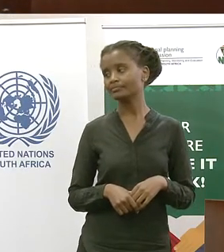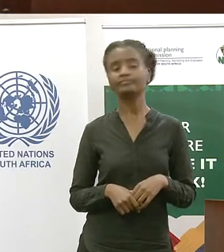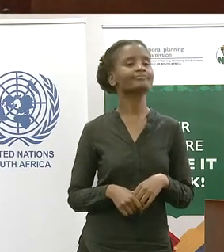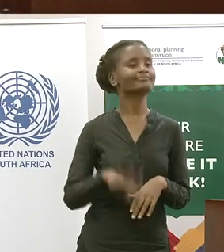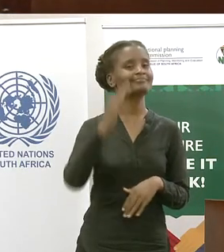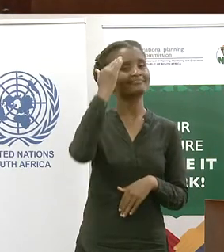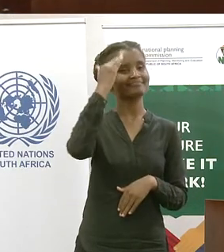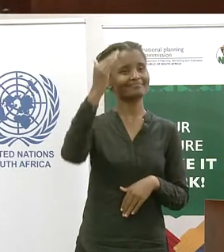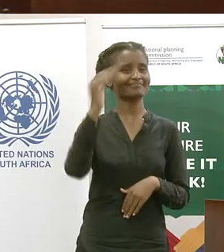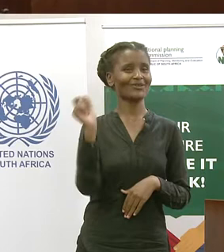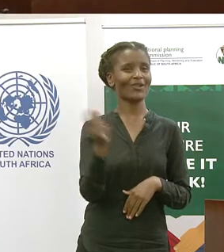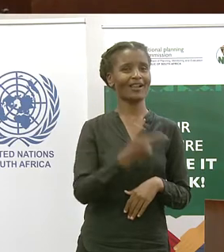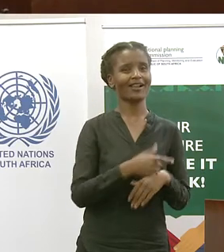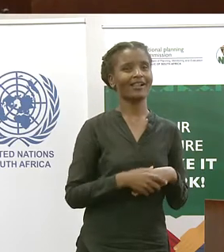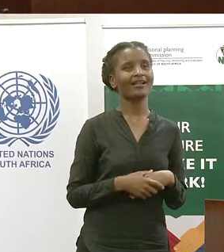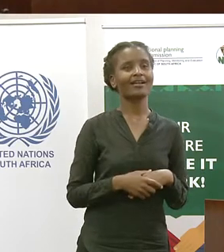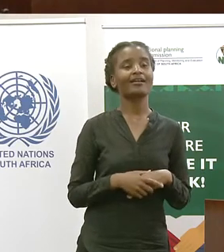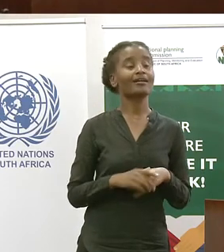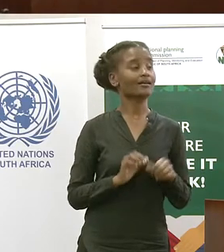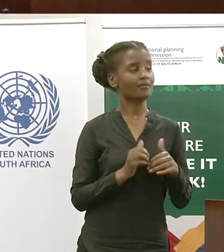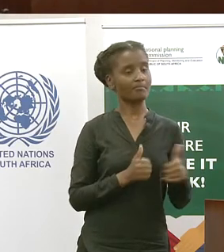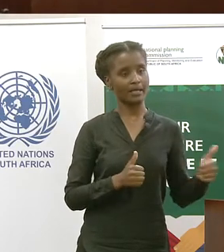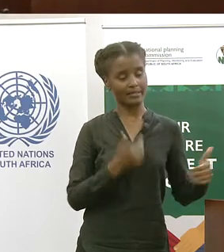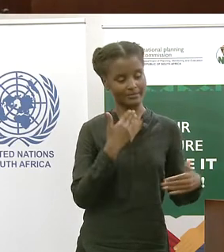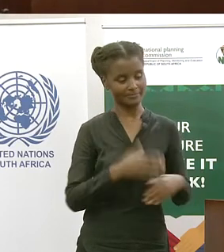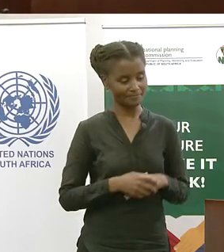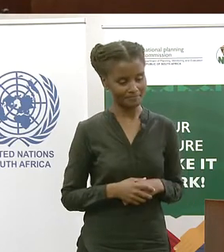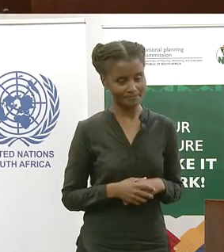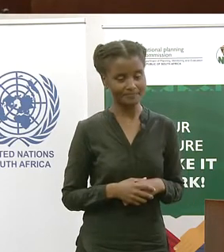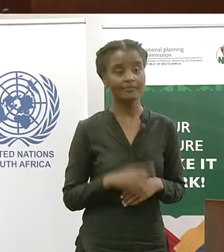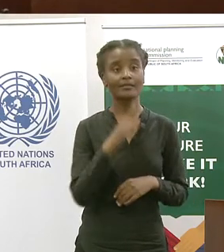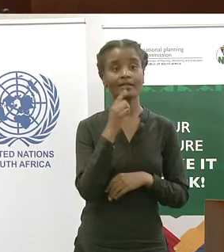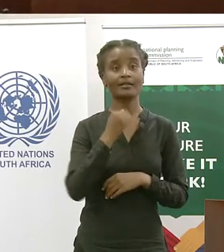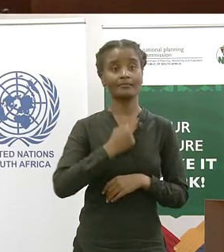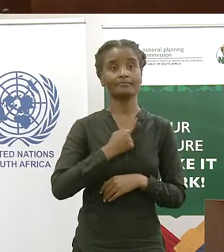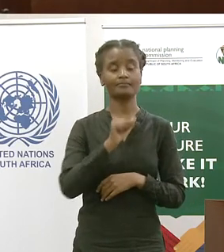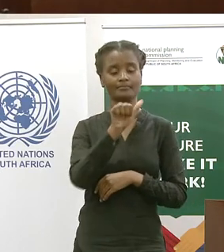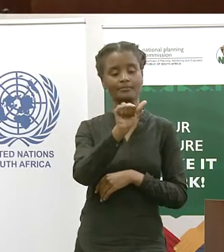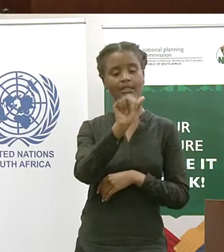Good evening, everybody, to the panelists. My name is Andrew Lowe.